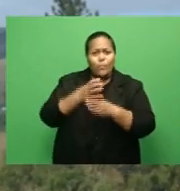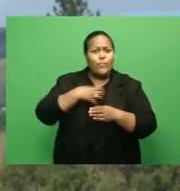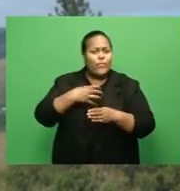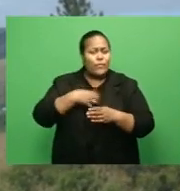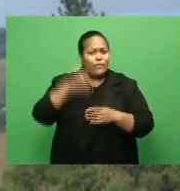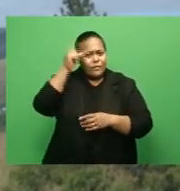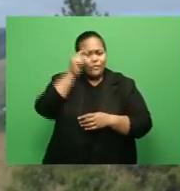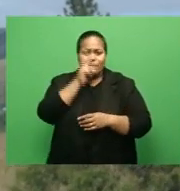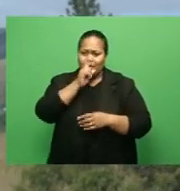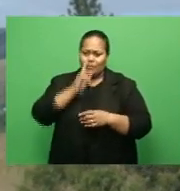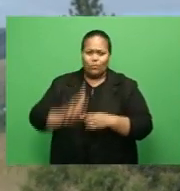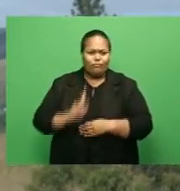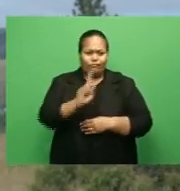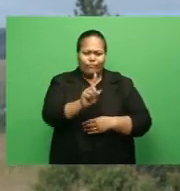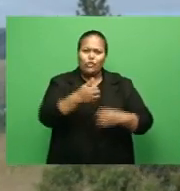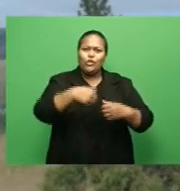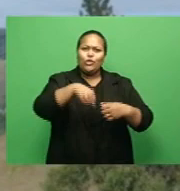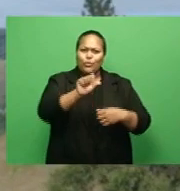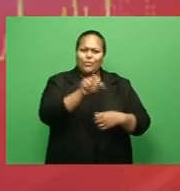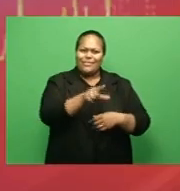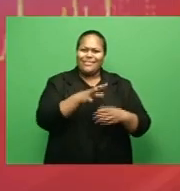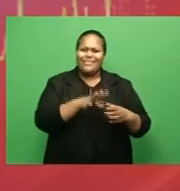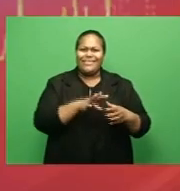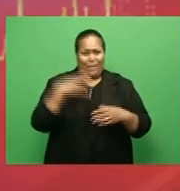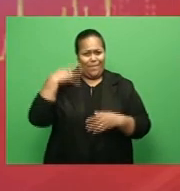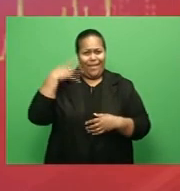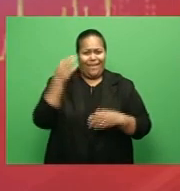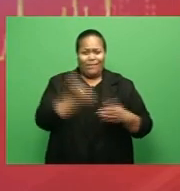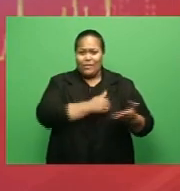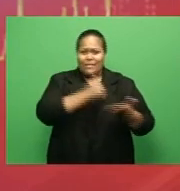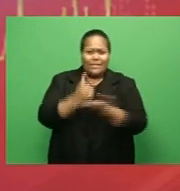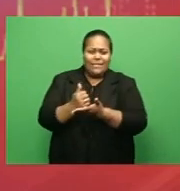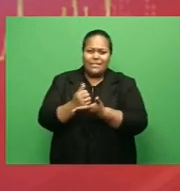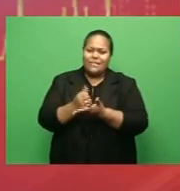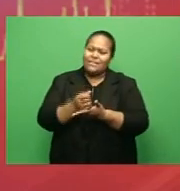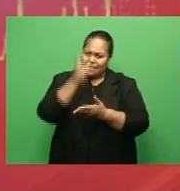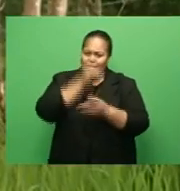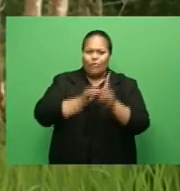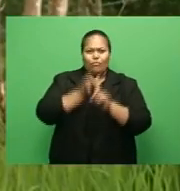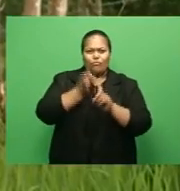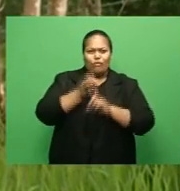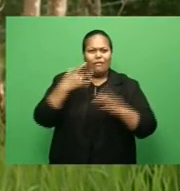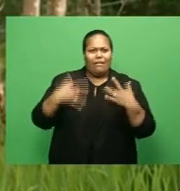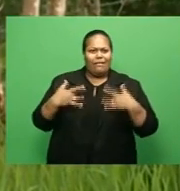to utilize this assistance, which in turn will help improve their standard of living.